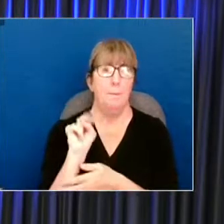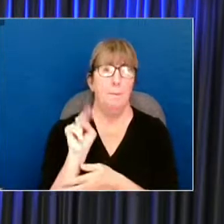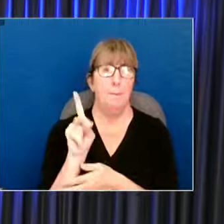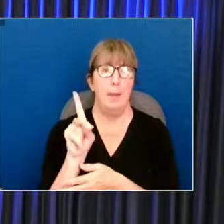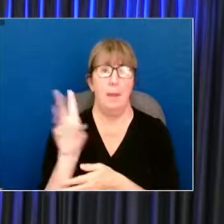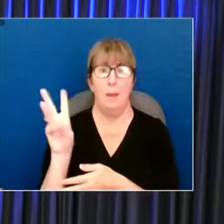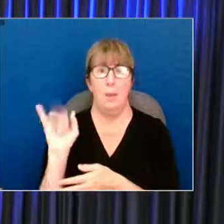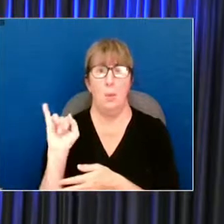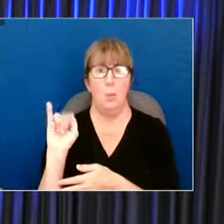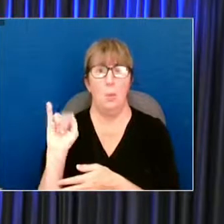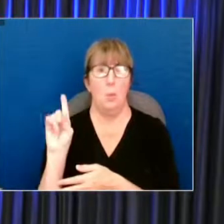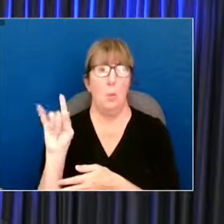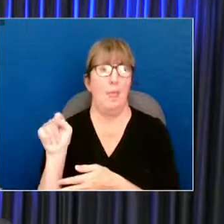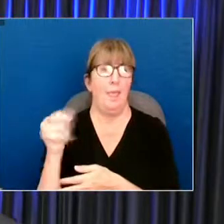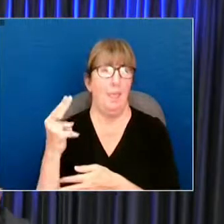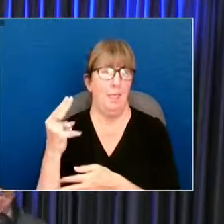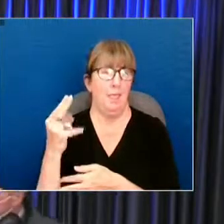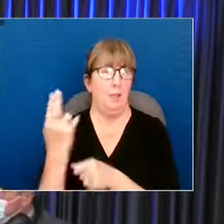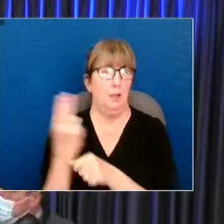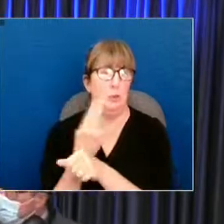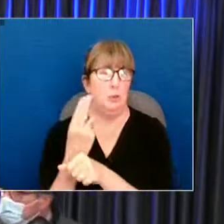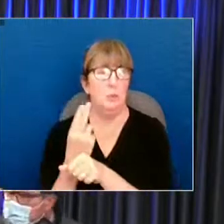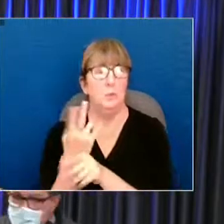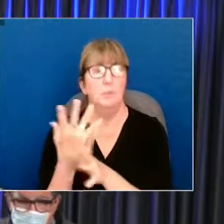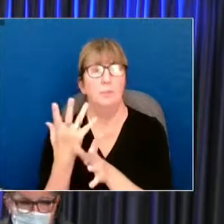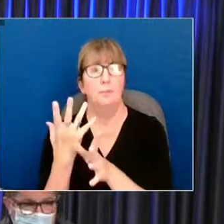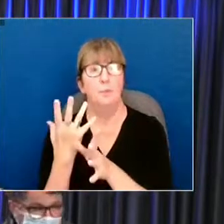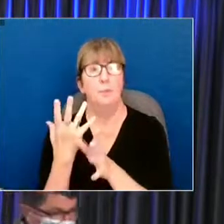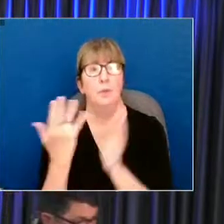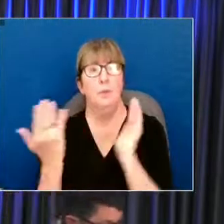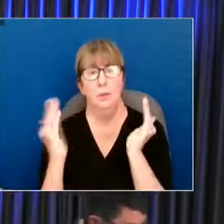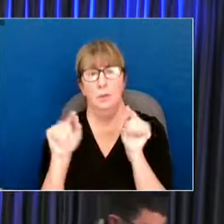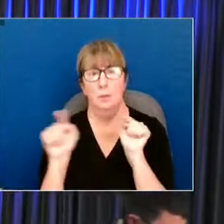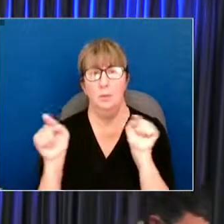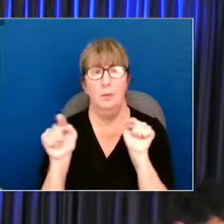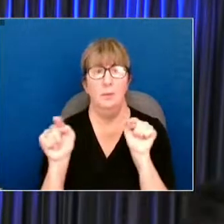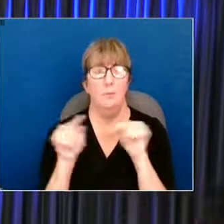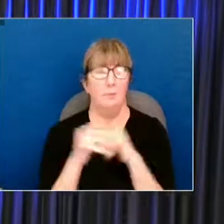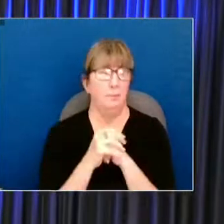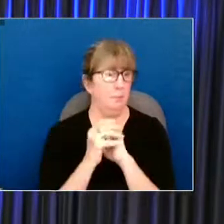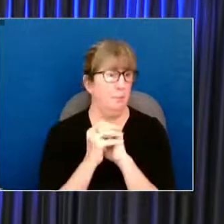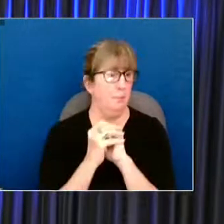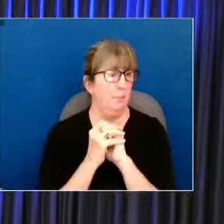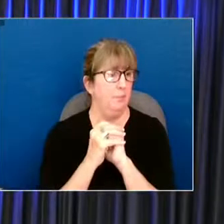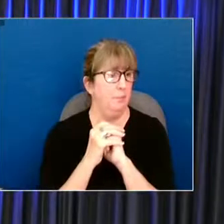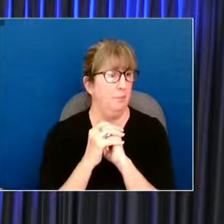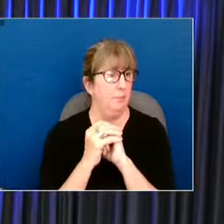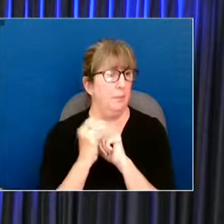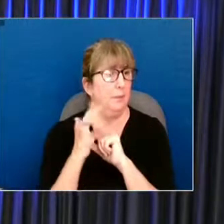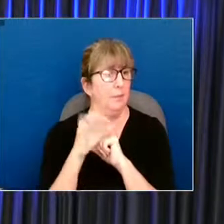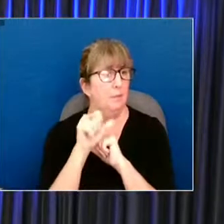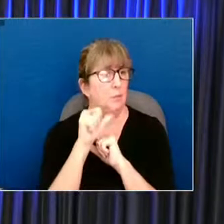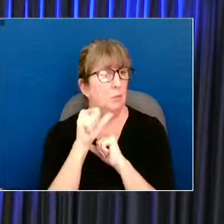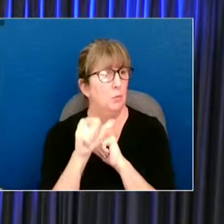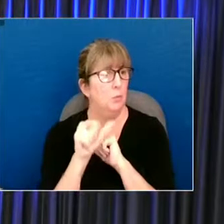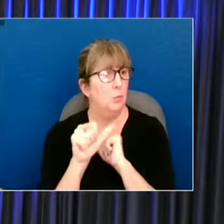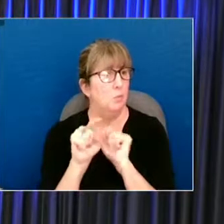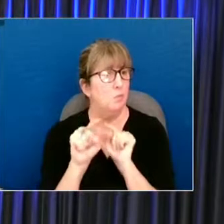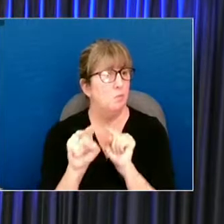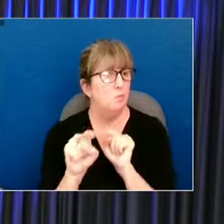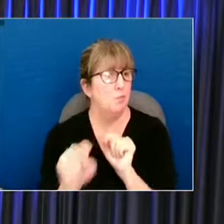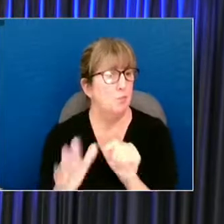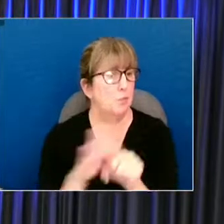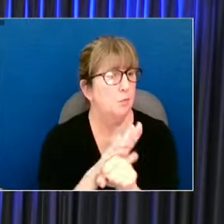see a difference between the quality of the Granicus stream versus the YouTube stream, as long as you don't go full